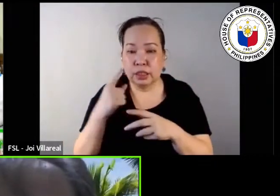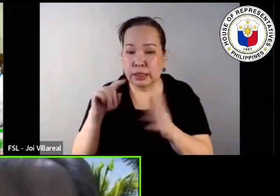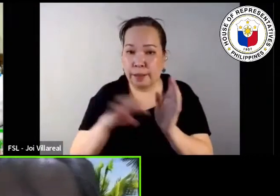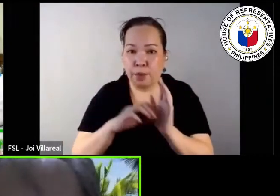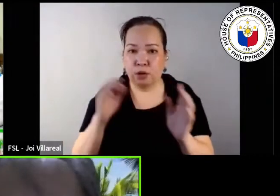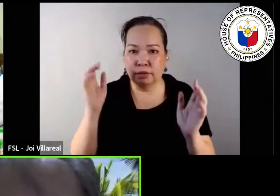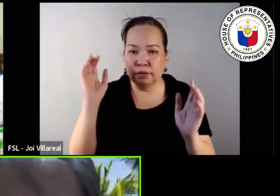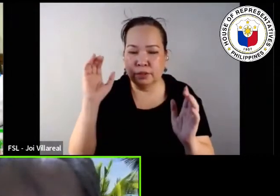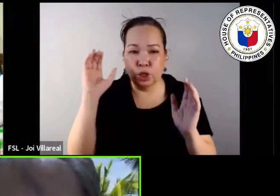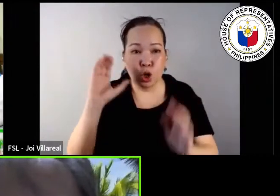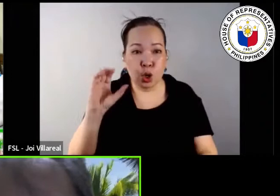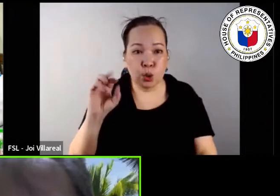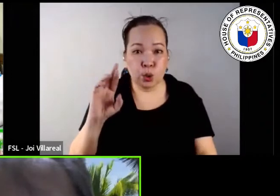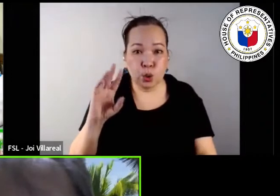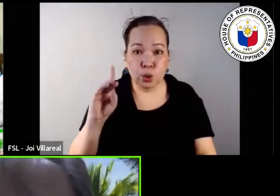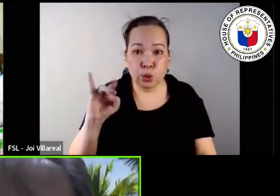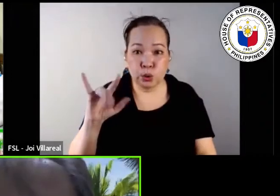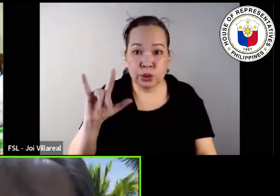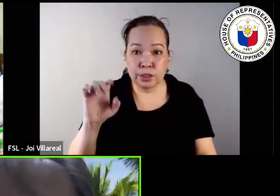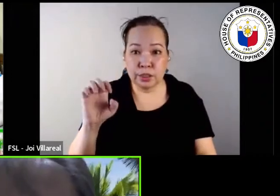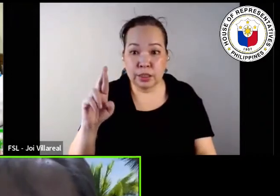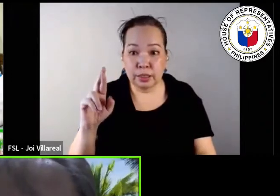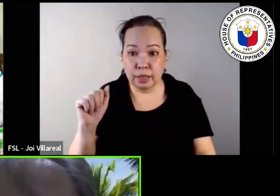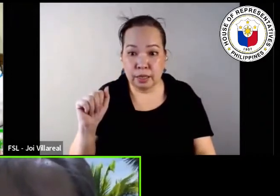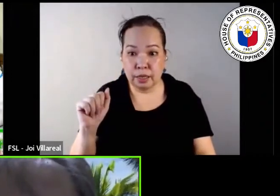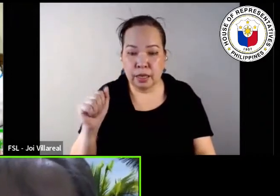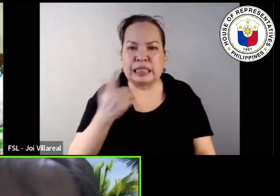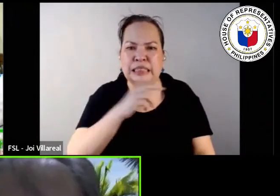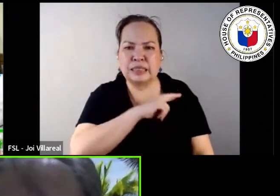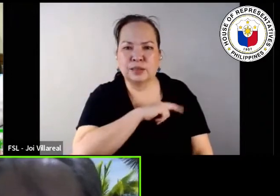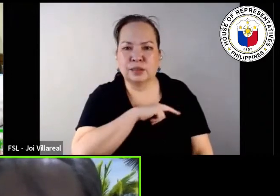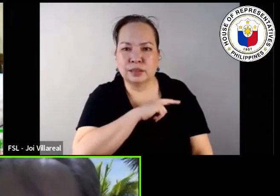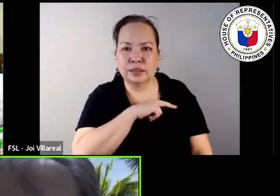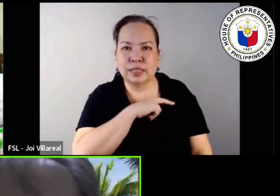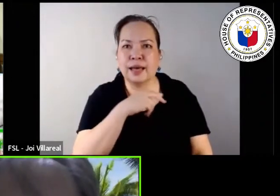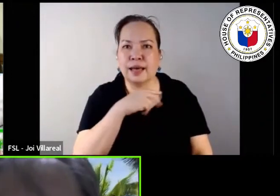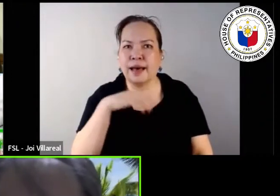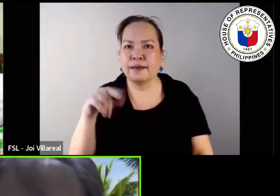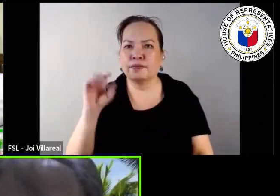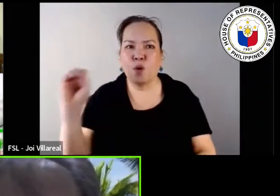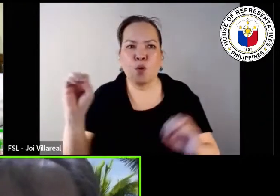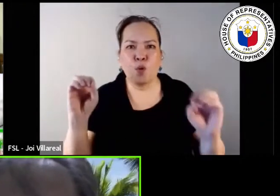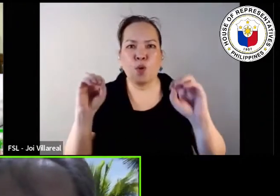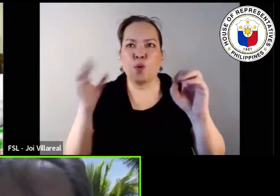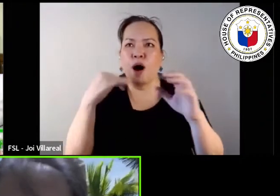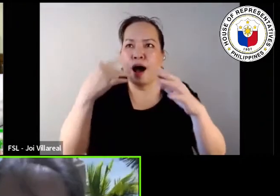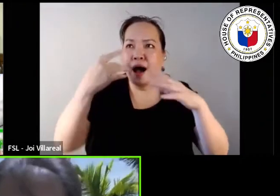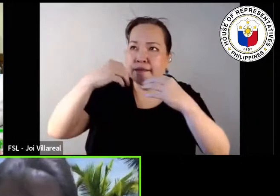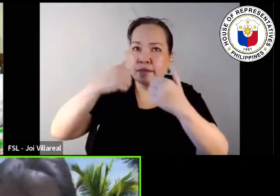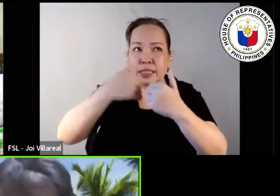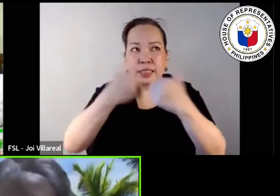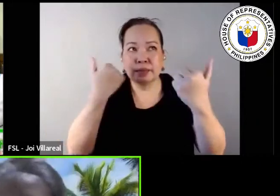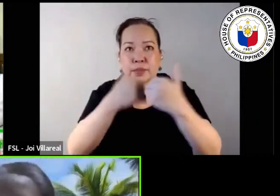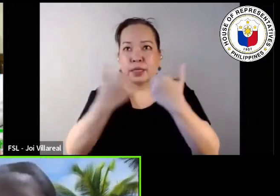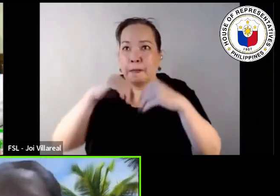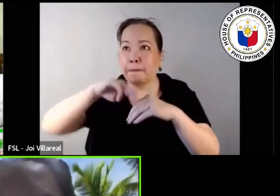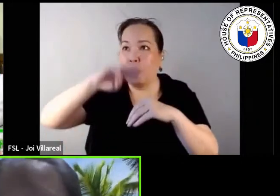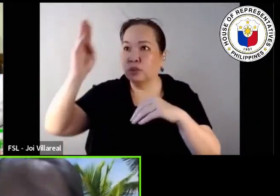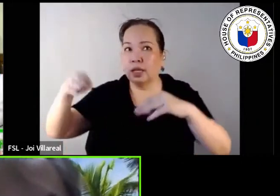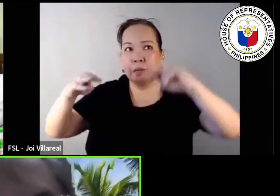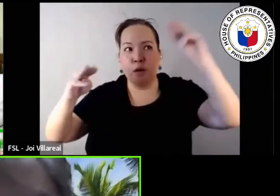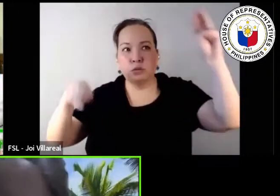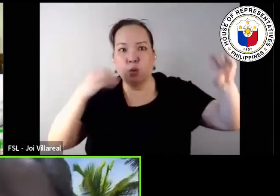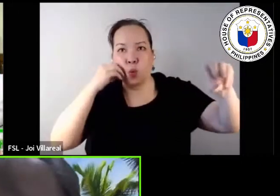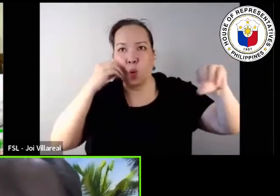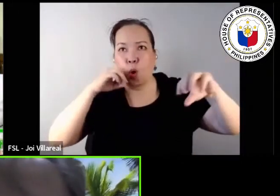Cordillera, ay natural lang po na magkaroon ng iba't ibang mga wika dahil bulubundukin